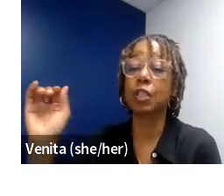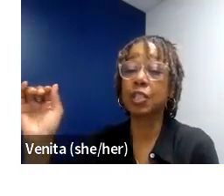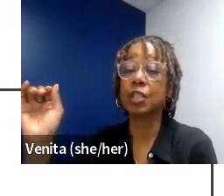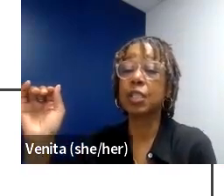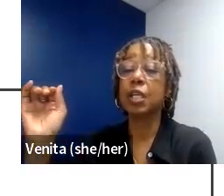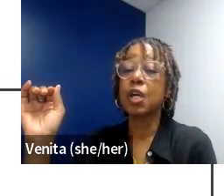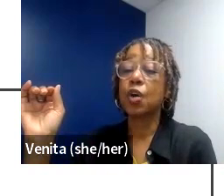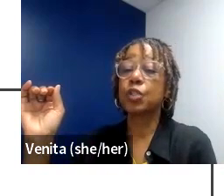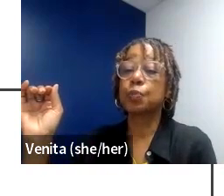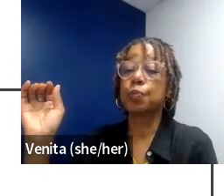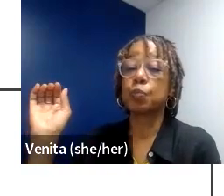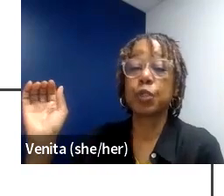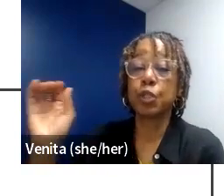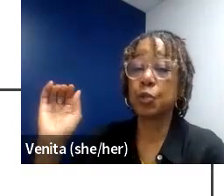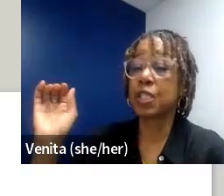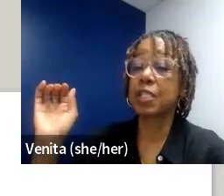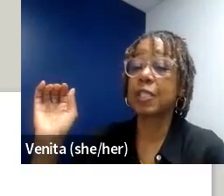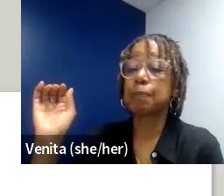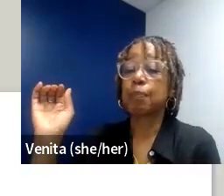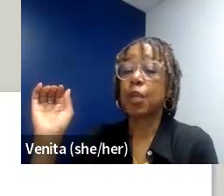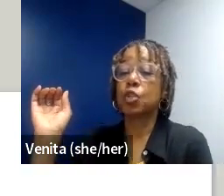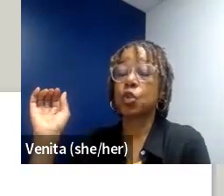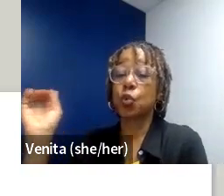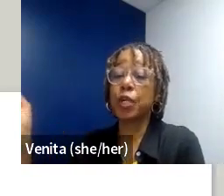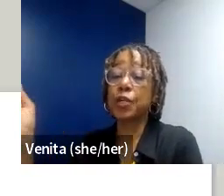Pride Coalition, which produces